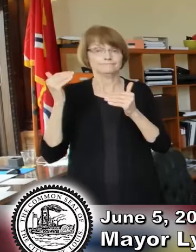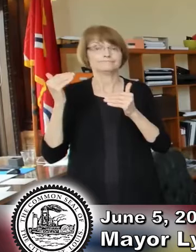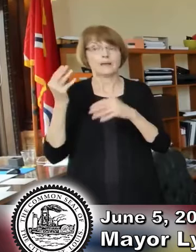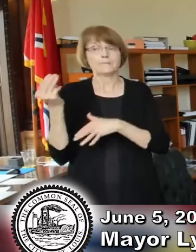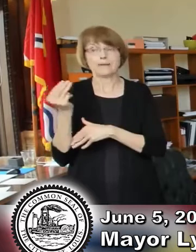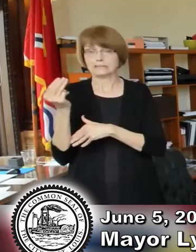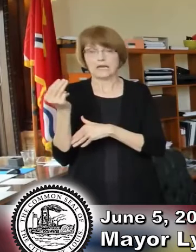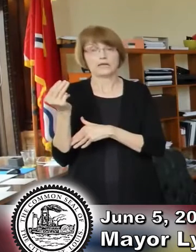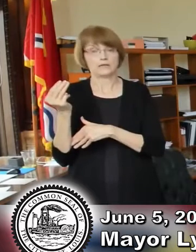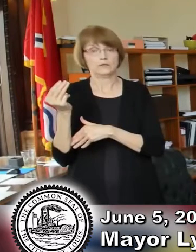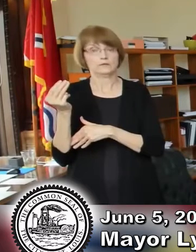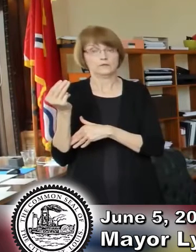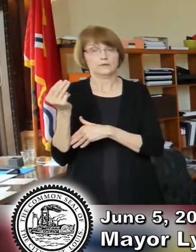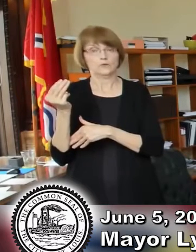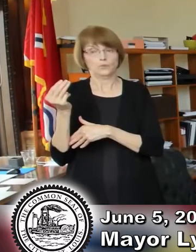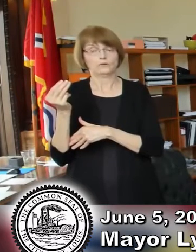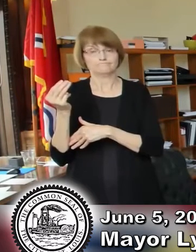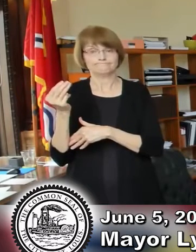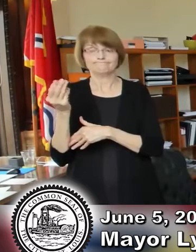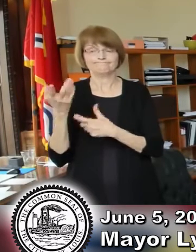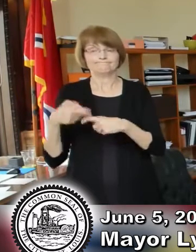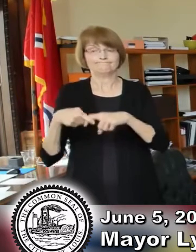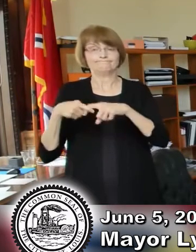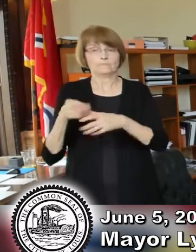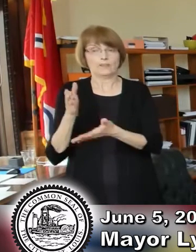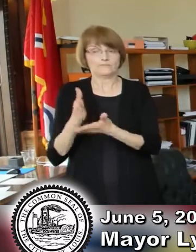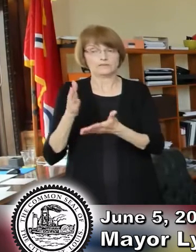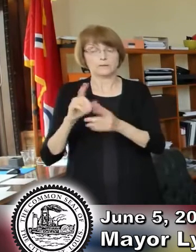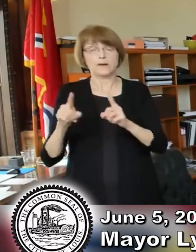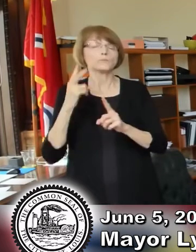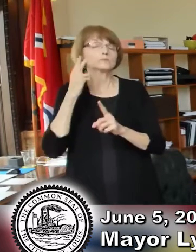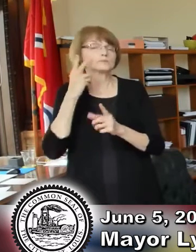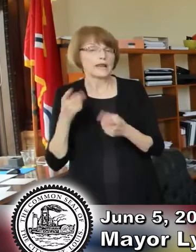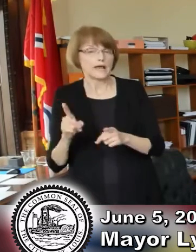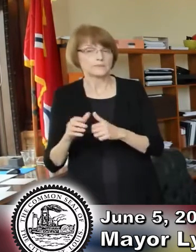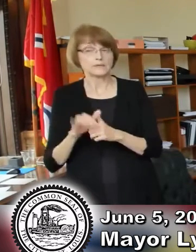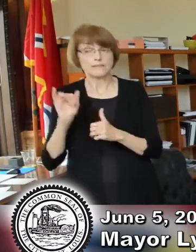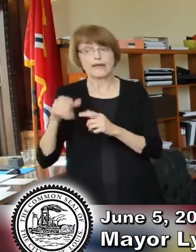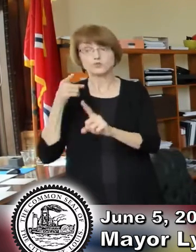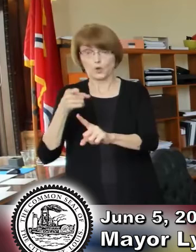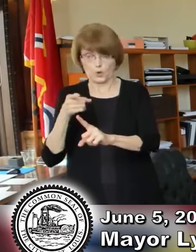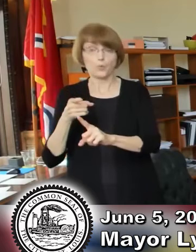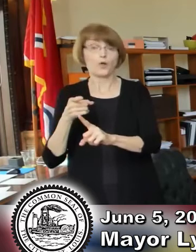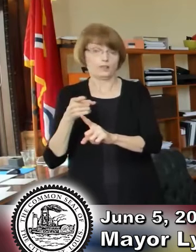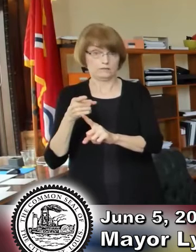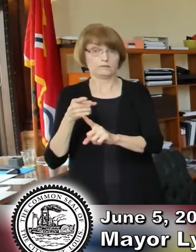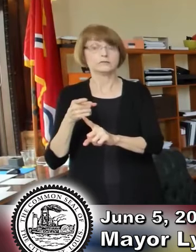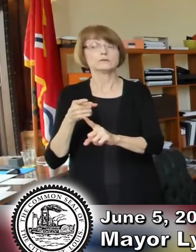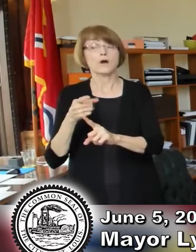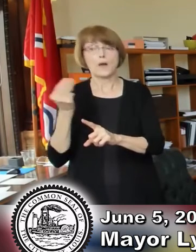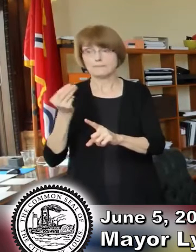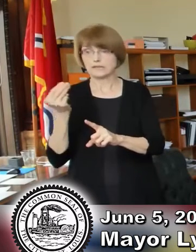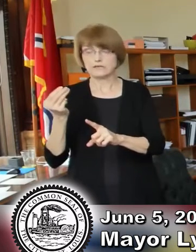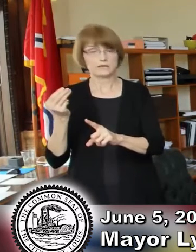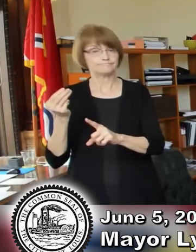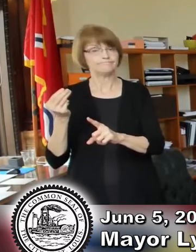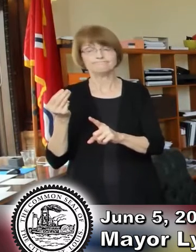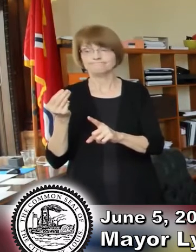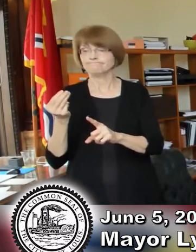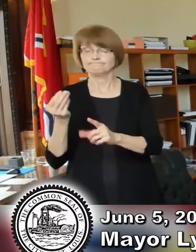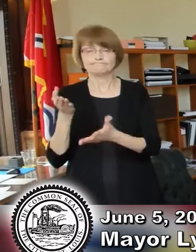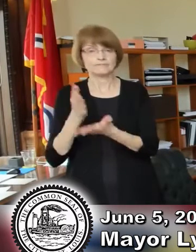curfew on Monday. But we do have to see what happens here. But that is the goal, is to be able to do that.